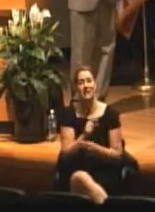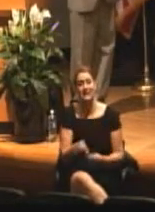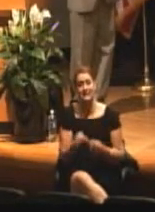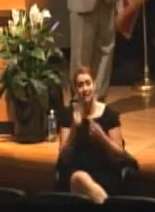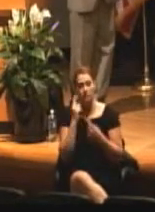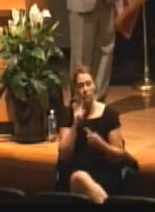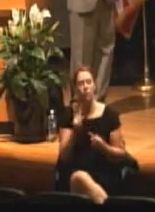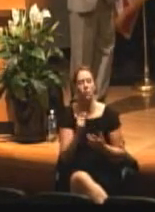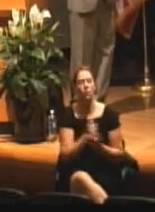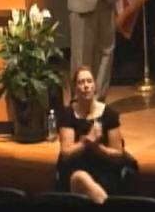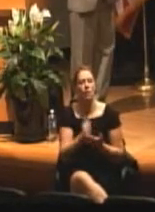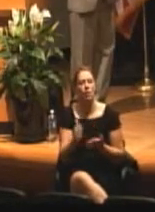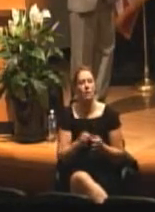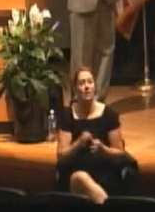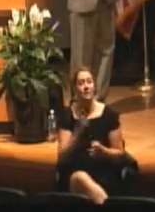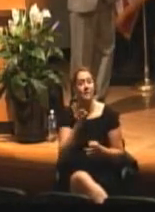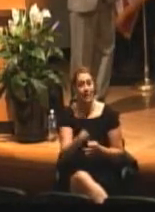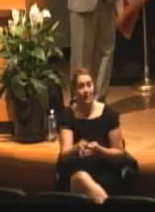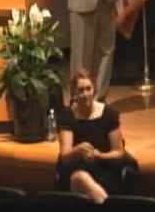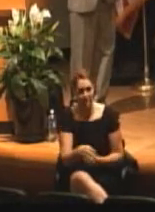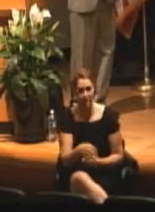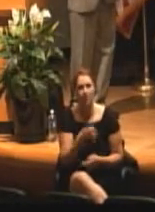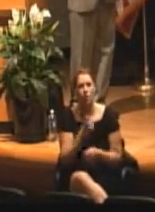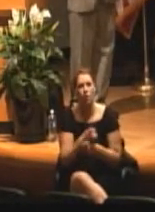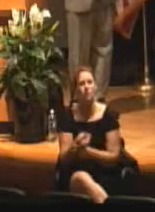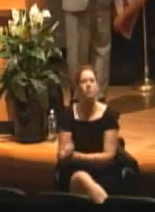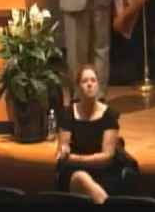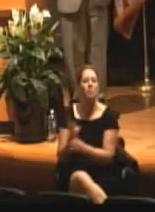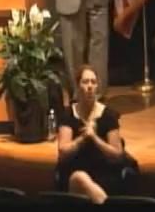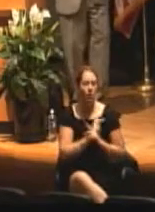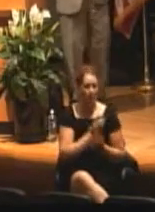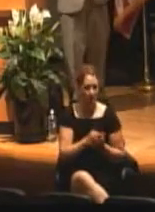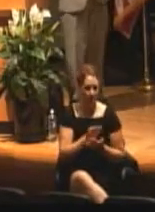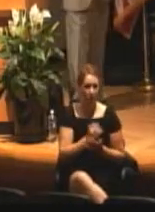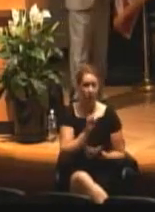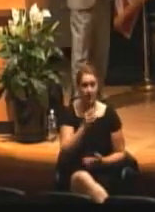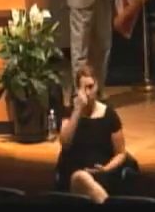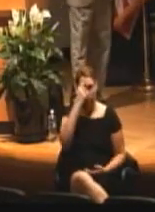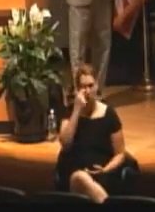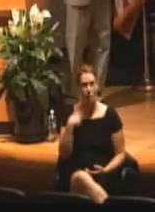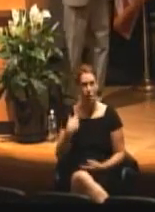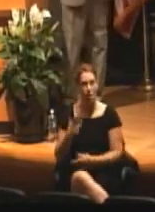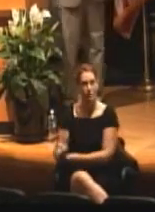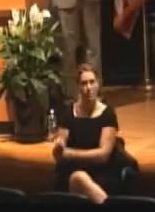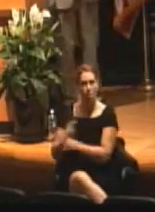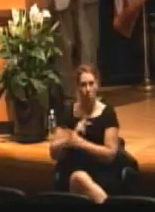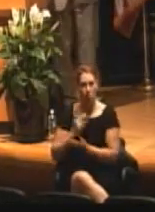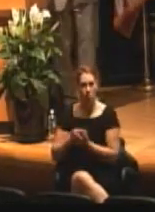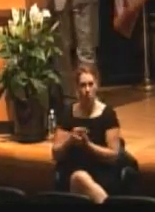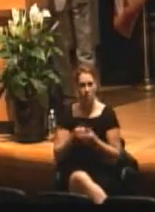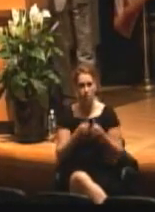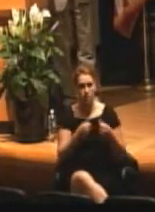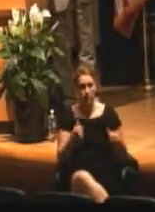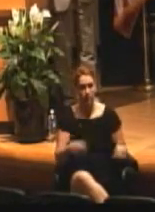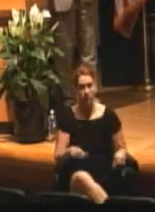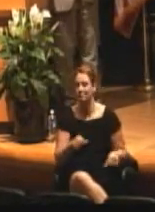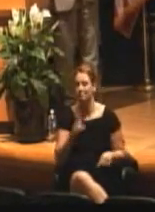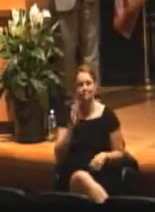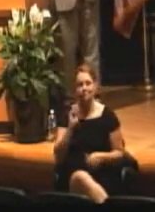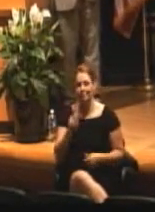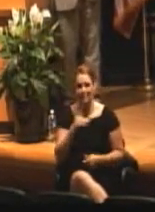advances. It's hard to borrow money. So if you think if you're borrowing money from a place to put down, the bank's typically going to have an issue with